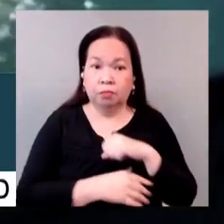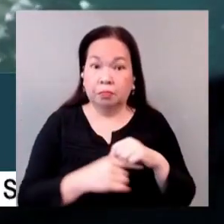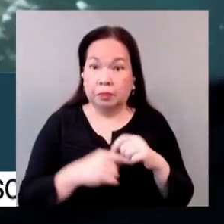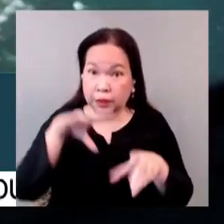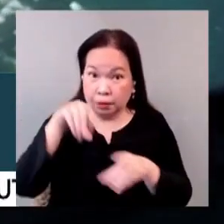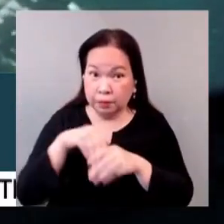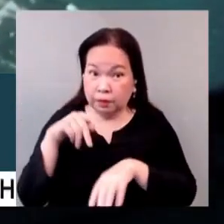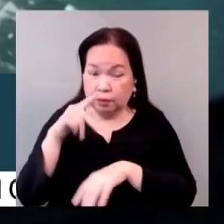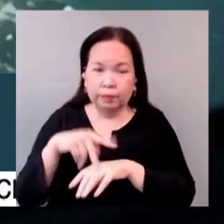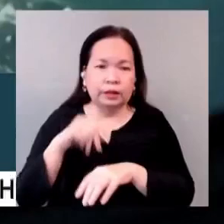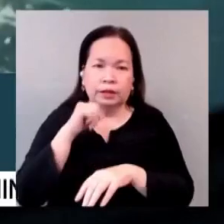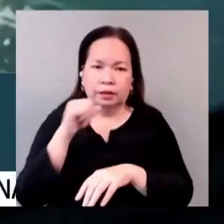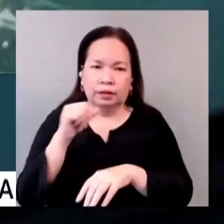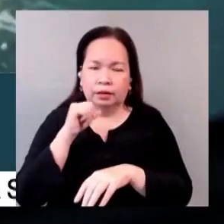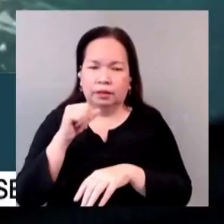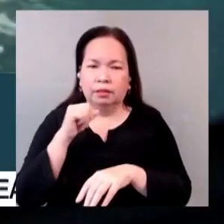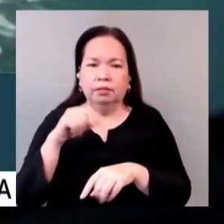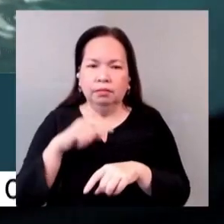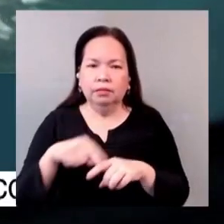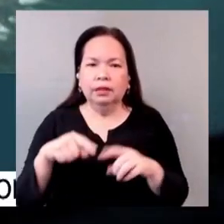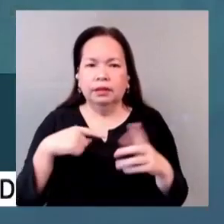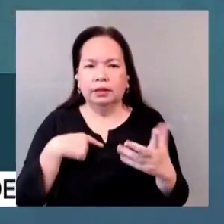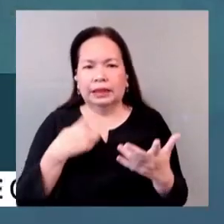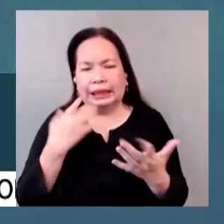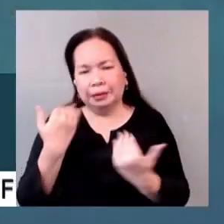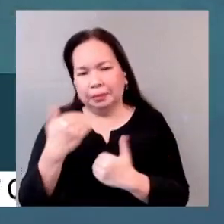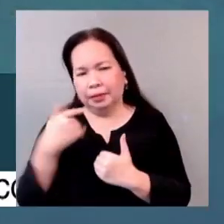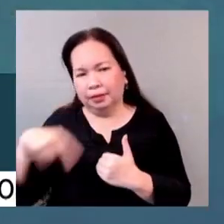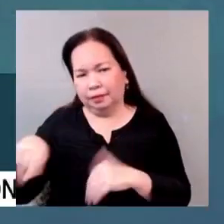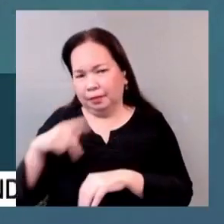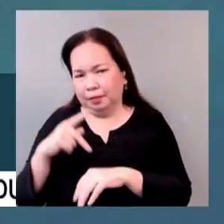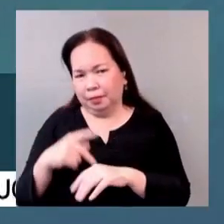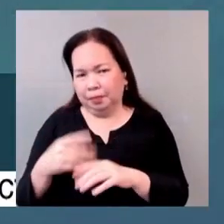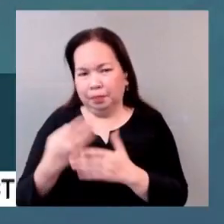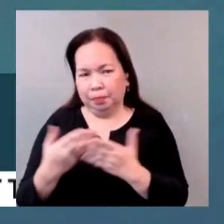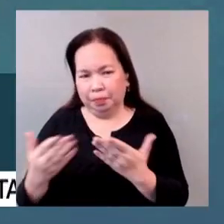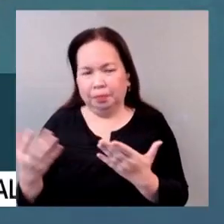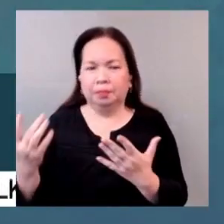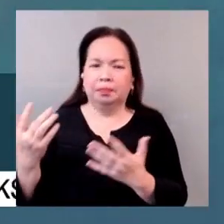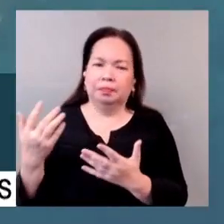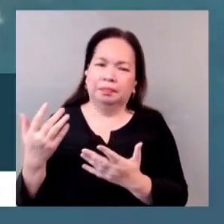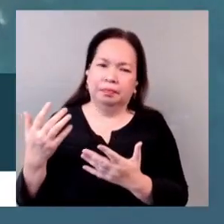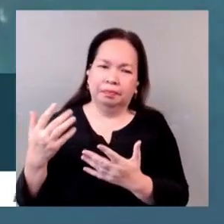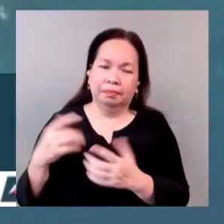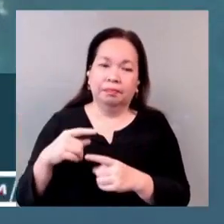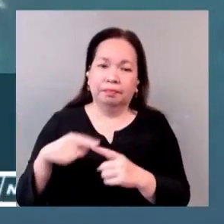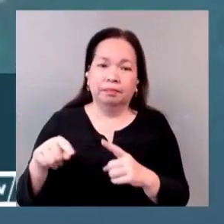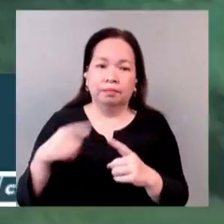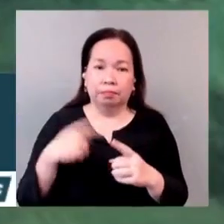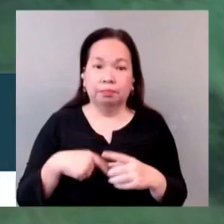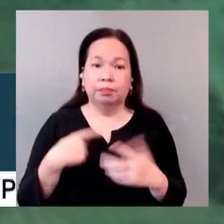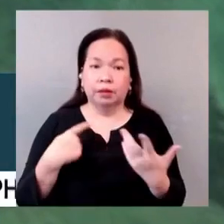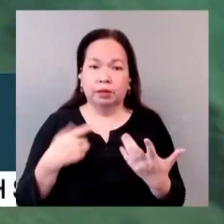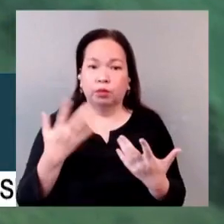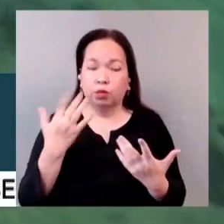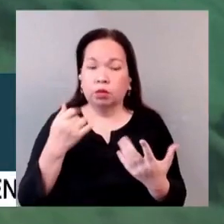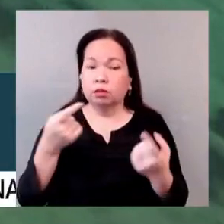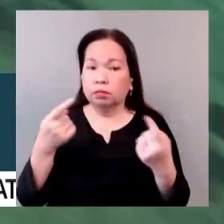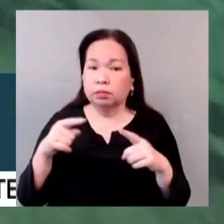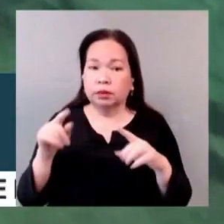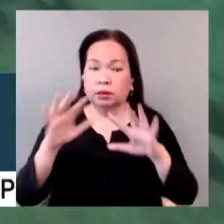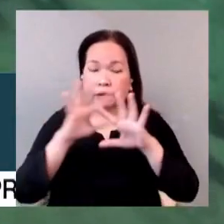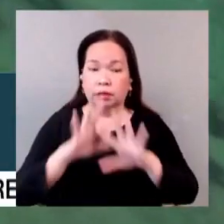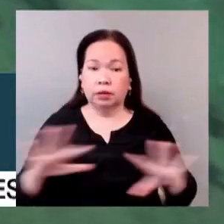to military logistical limitations. The drill comes as the Philippines hosts ASEAN leaders in China this week